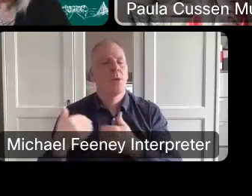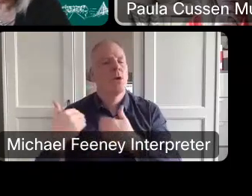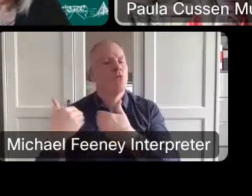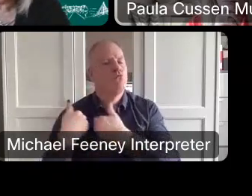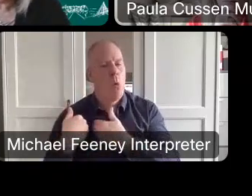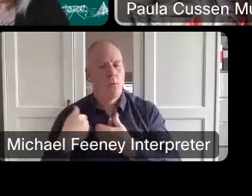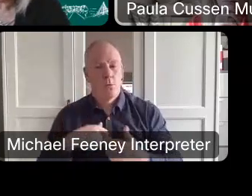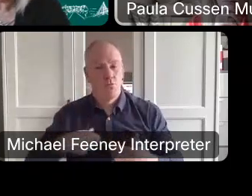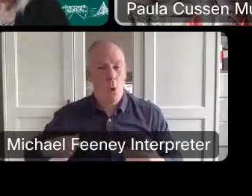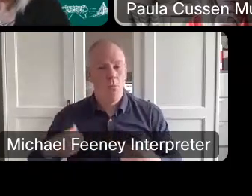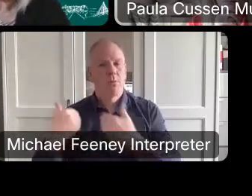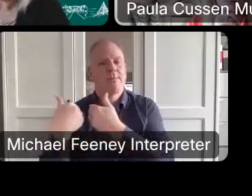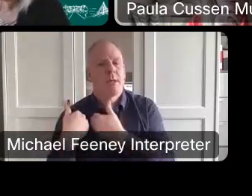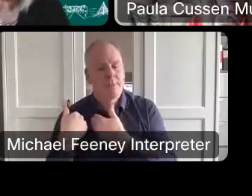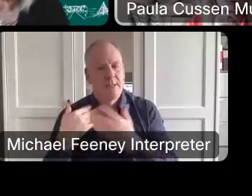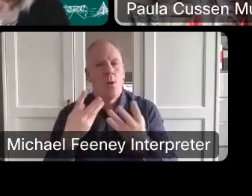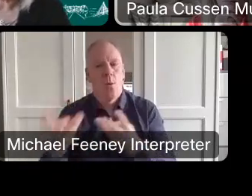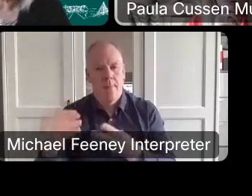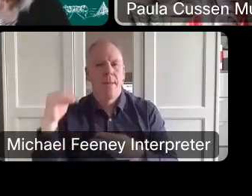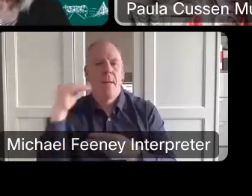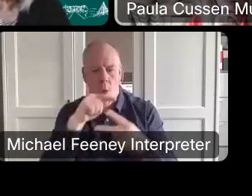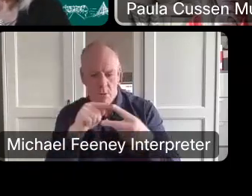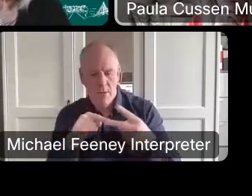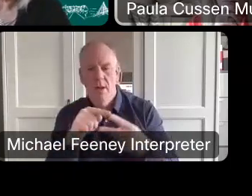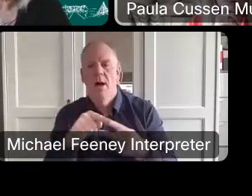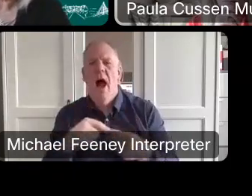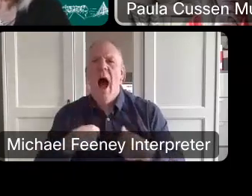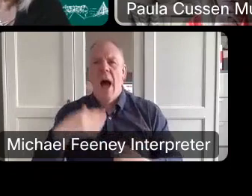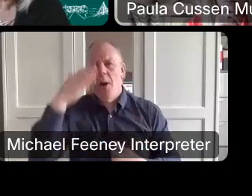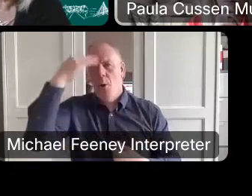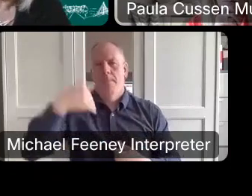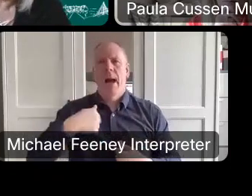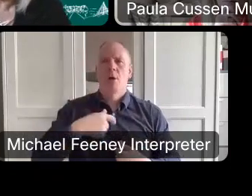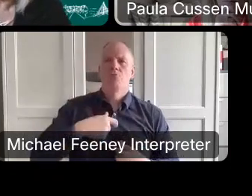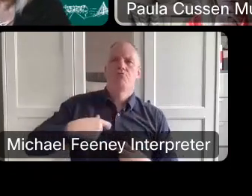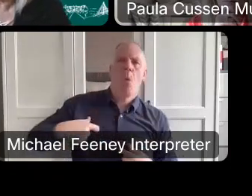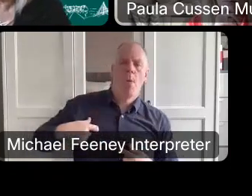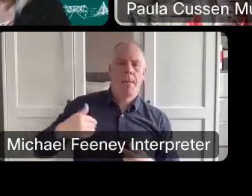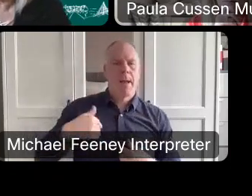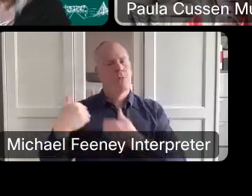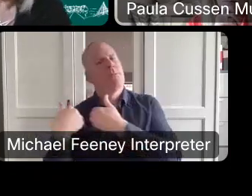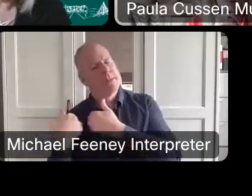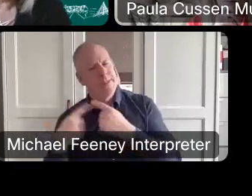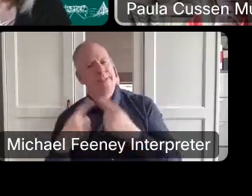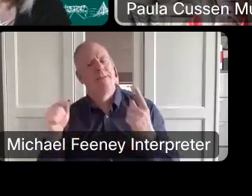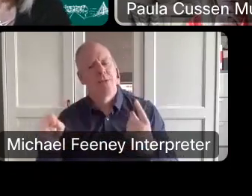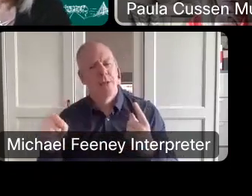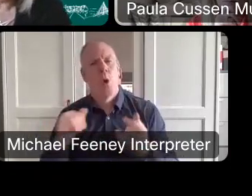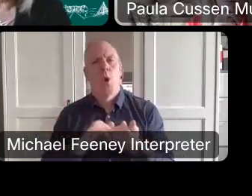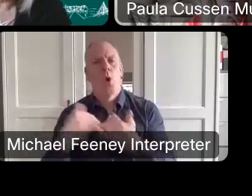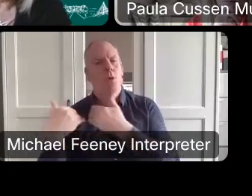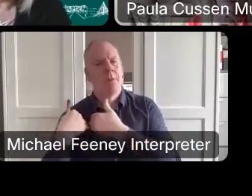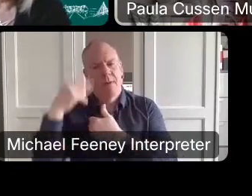going to be very important as well in relation to people knowing their role and responsibility. For example, who's going to be responsible